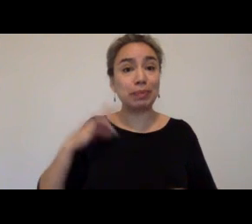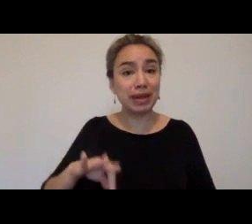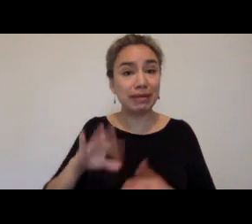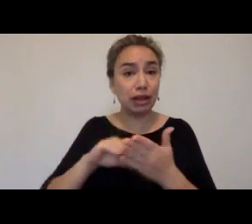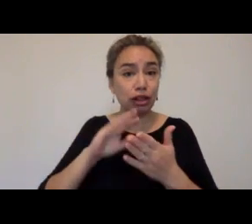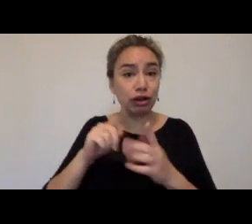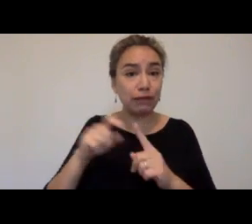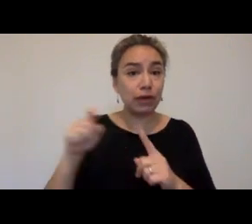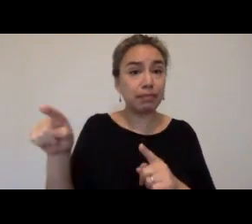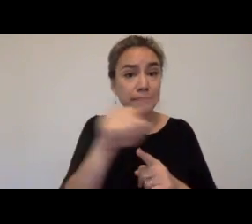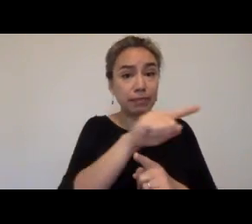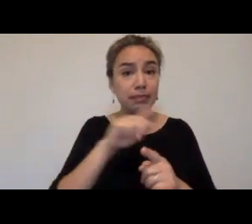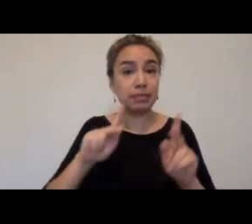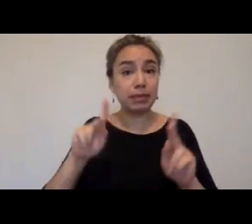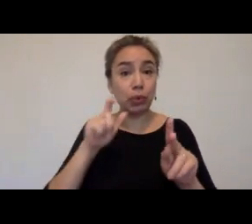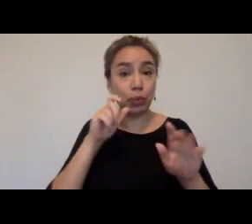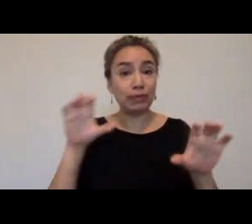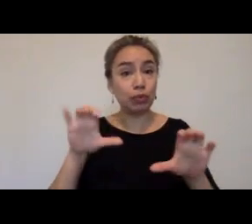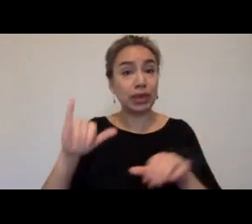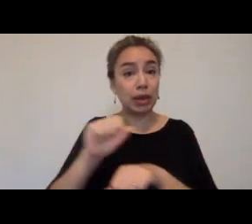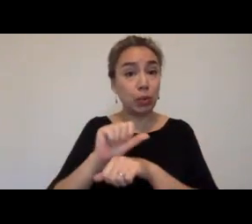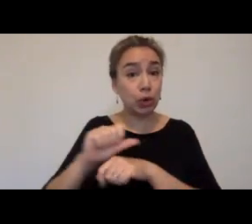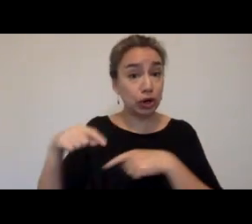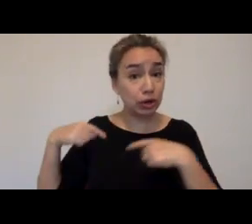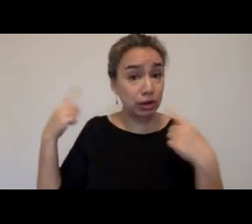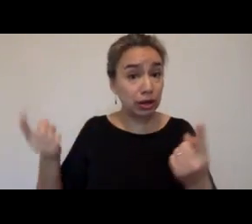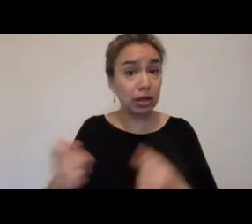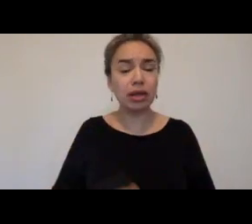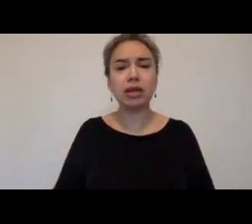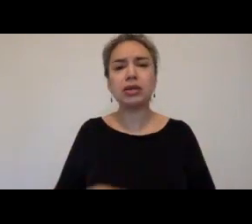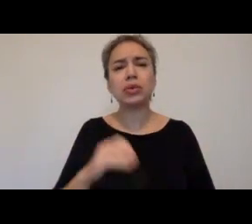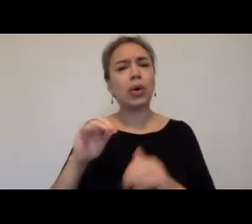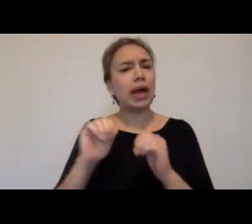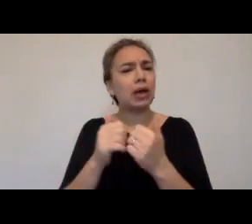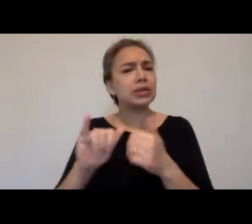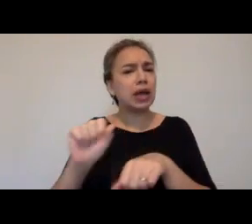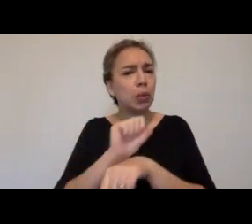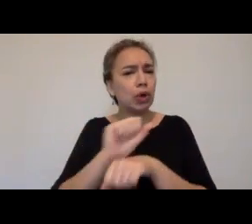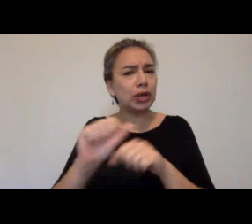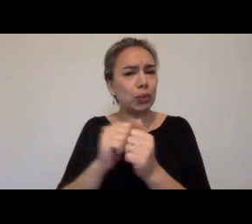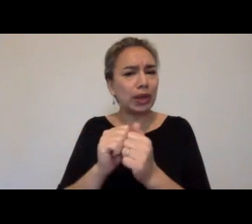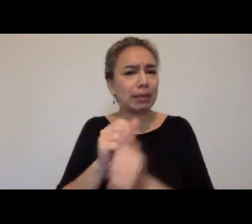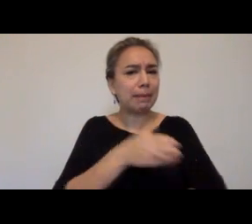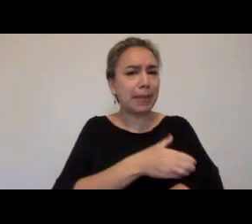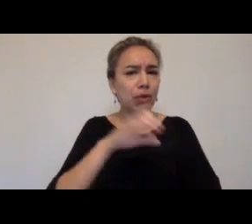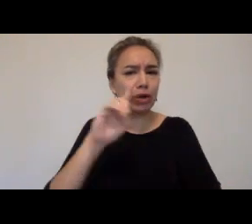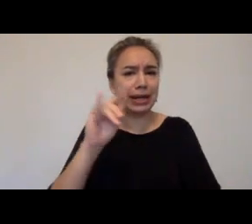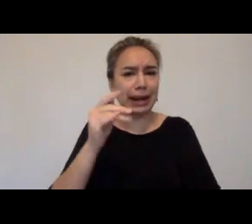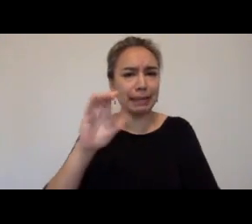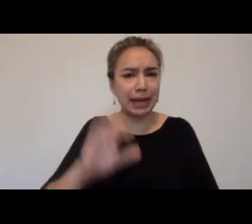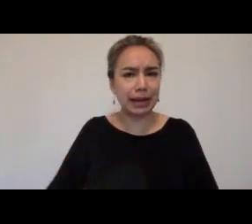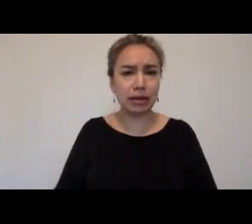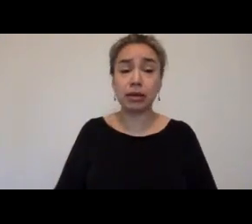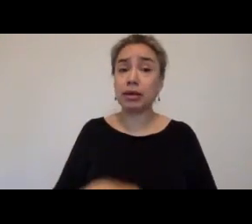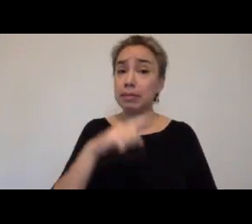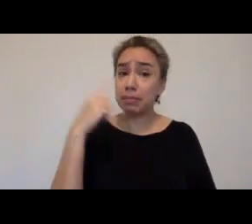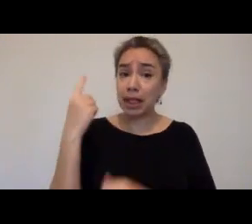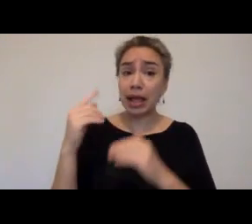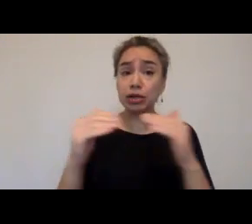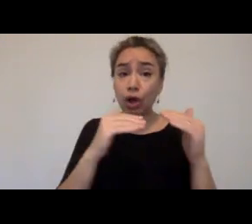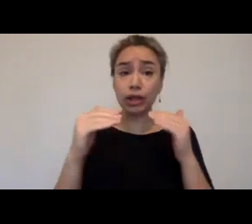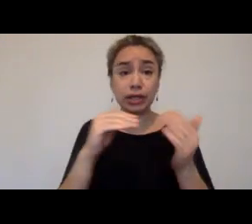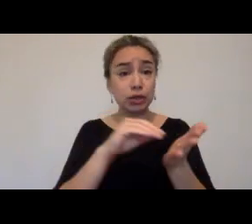doing this work. And so how is that looking in terms of power dynamics? Are our Black colleagues and students, if applicable,